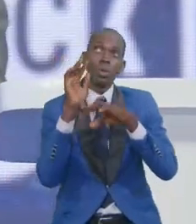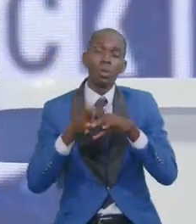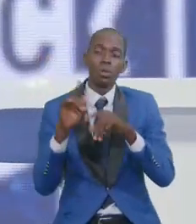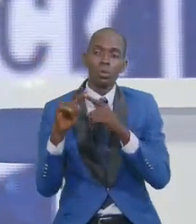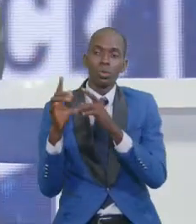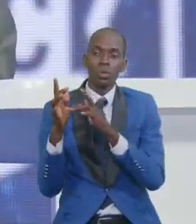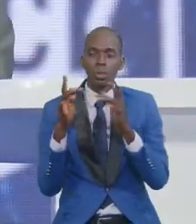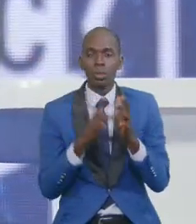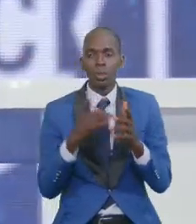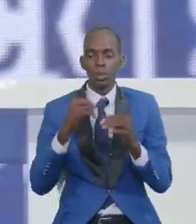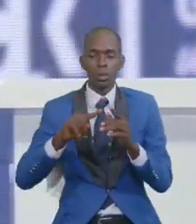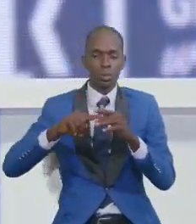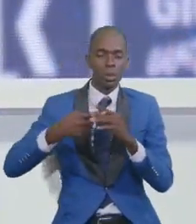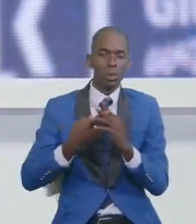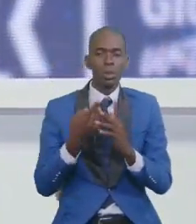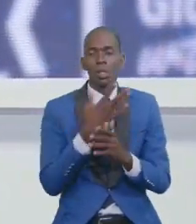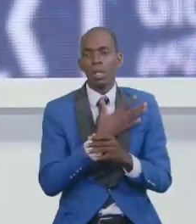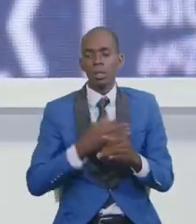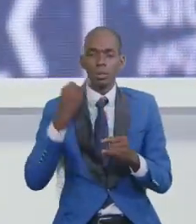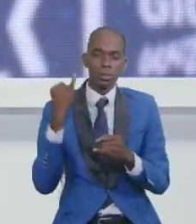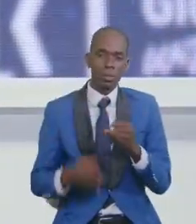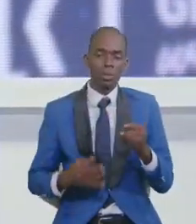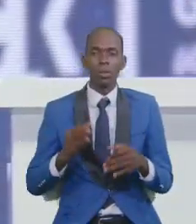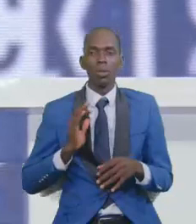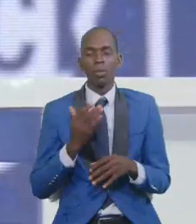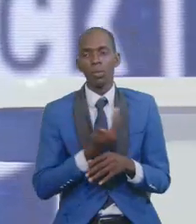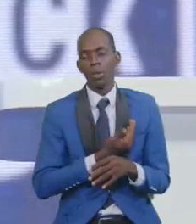and the finisher of our faith.